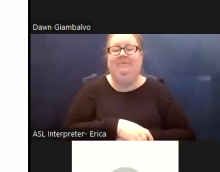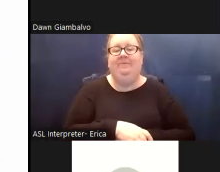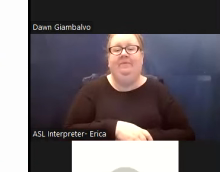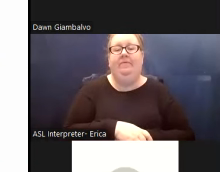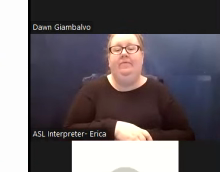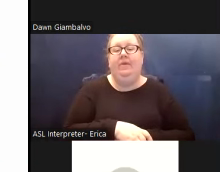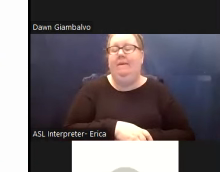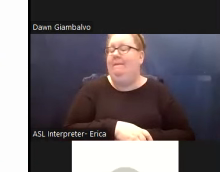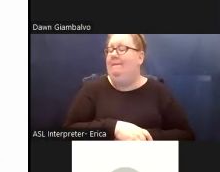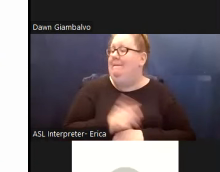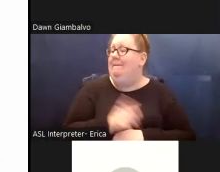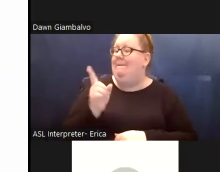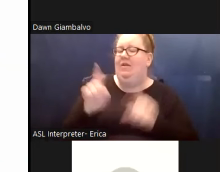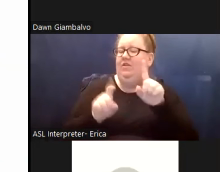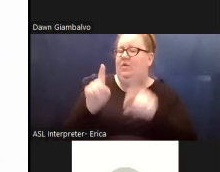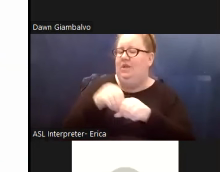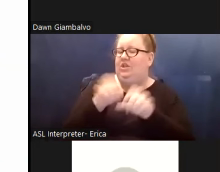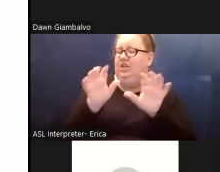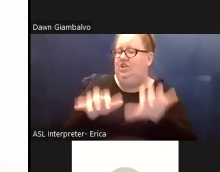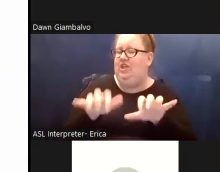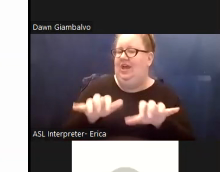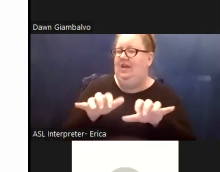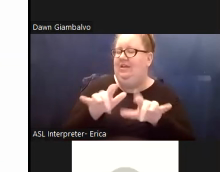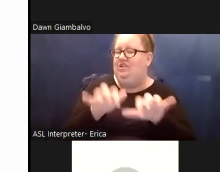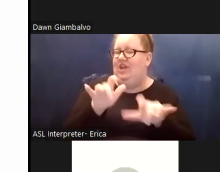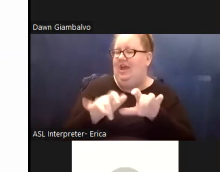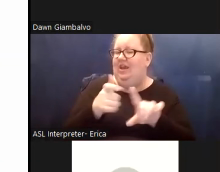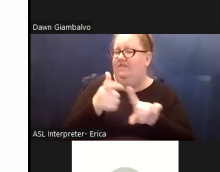There was a question in the chat from Anna about a system